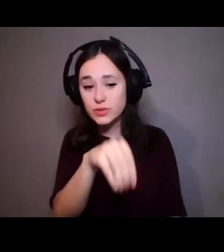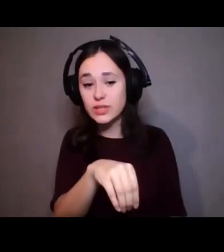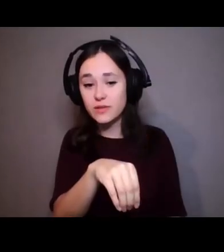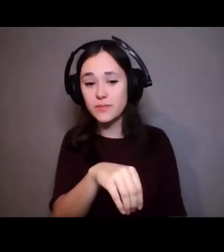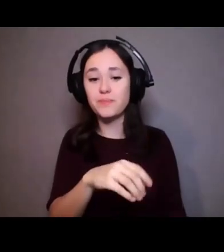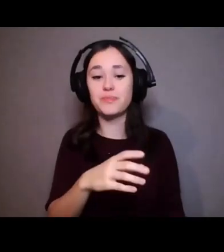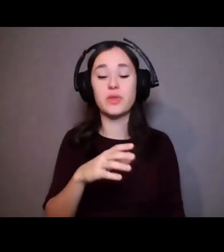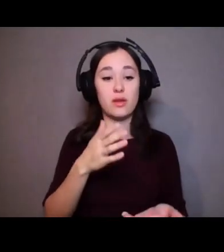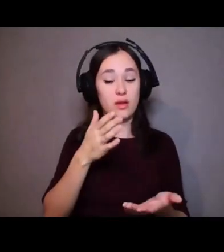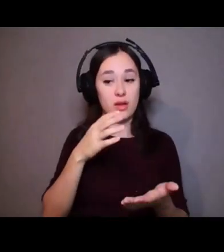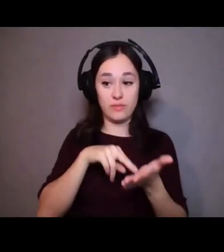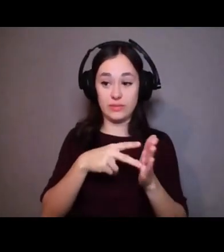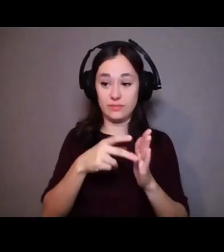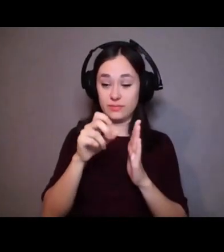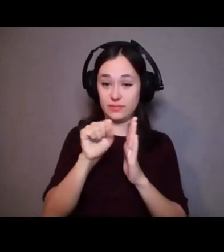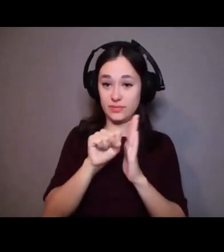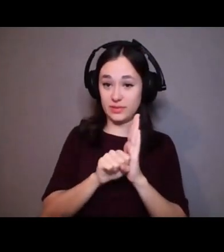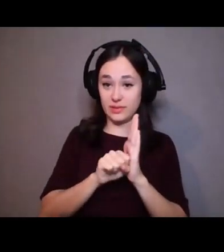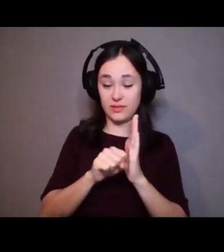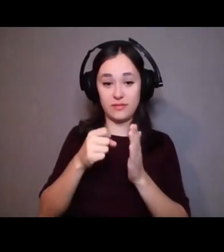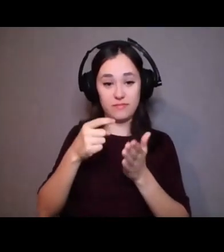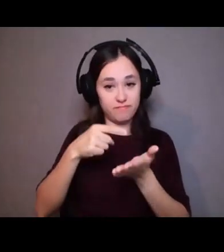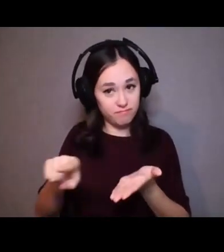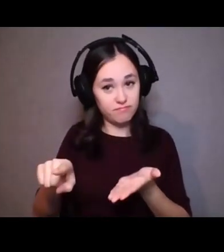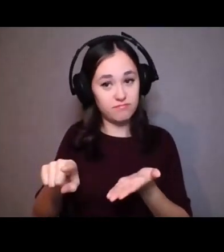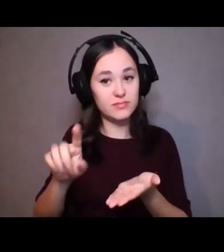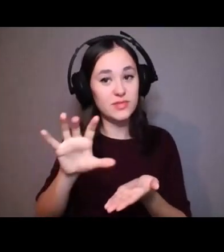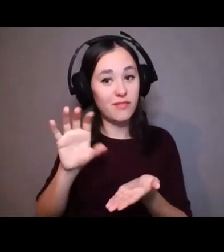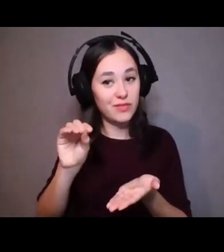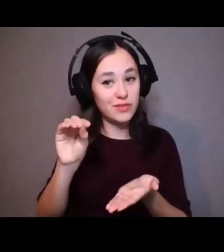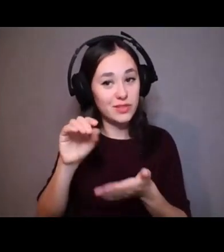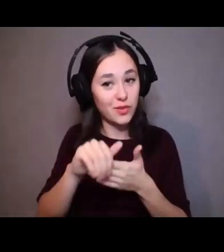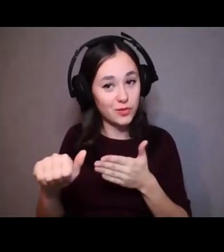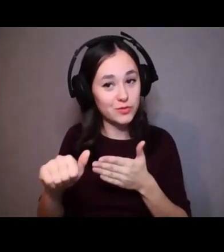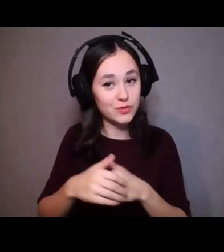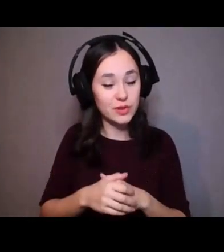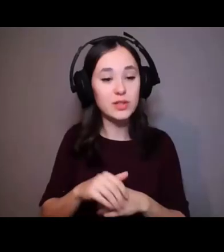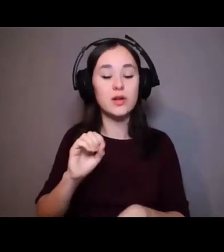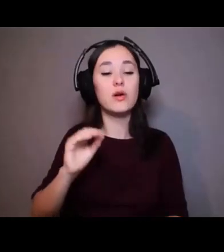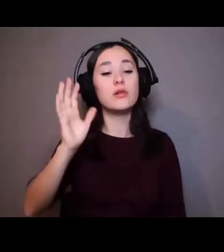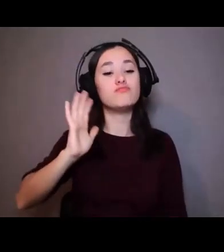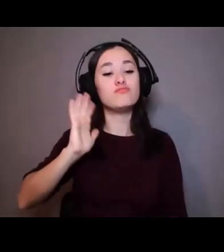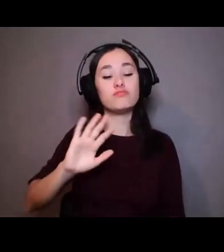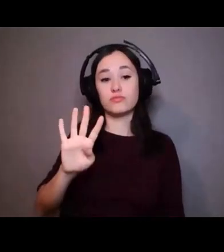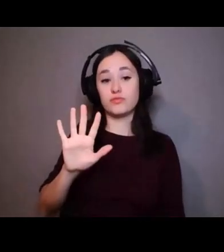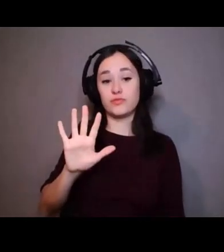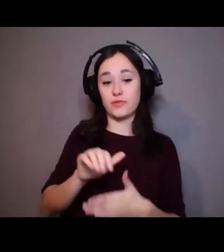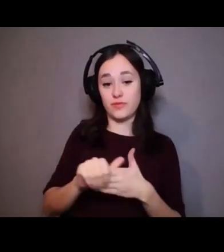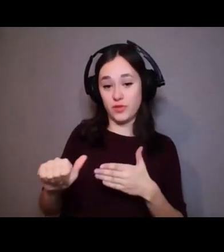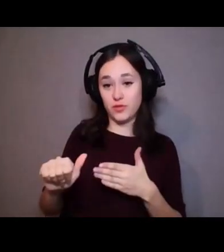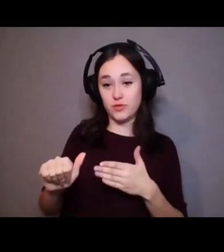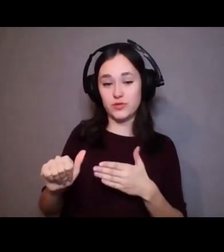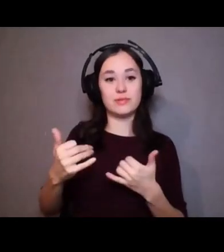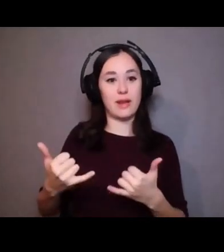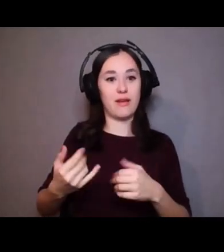cost the state $50. So the state's cost would move from $45 to $50. That might not